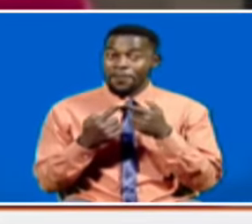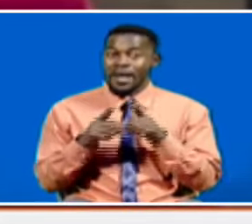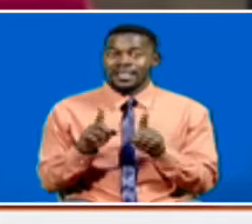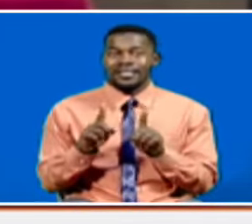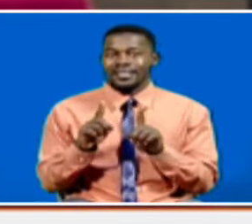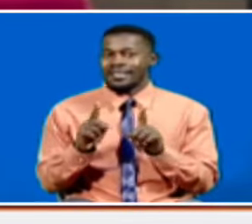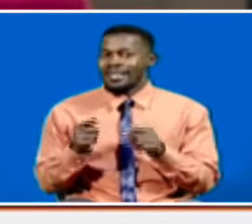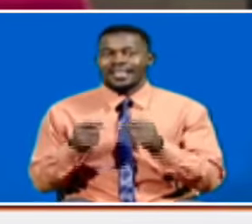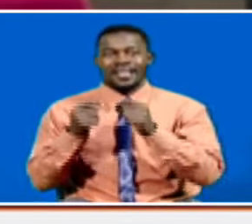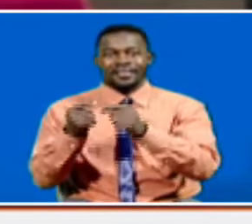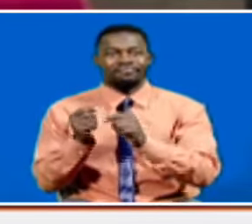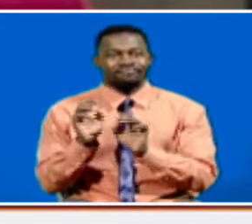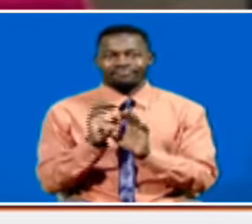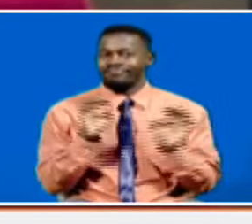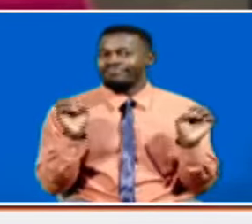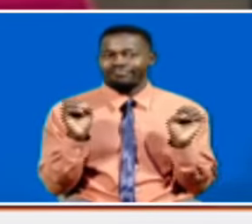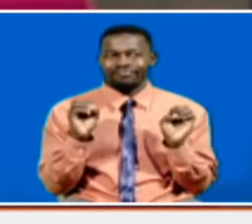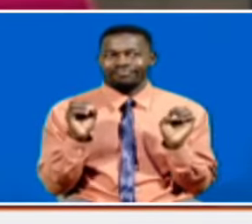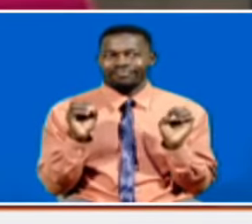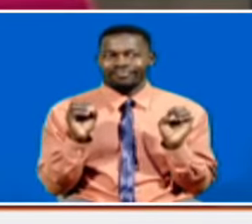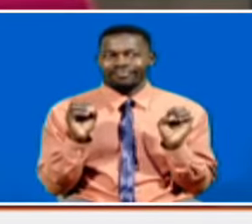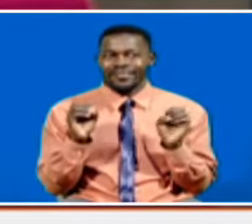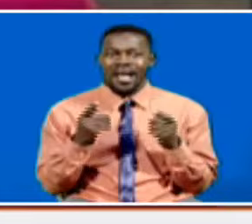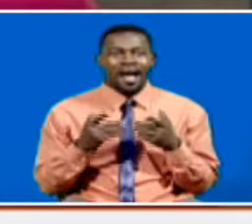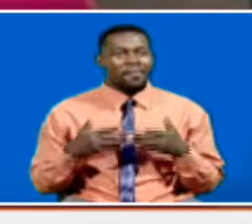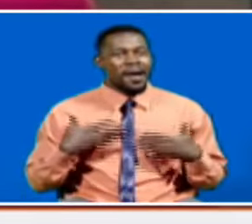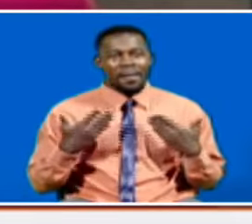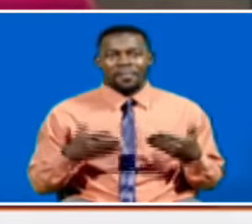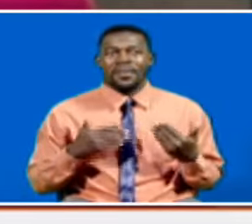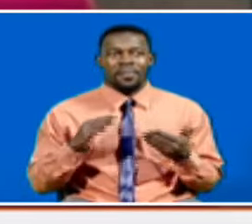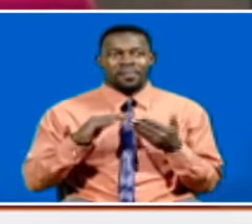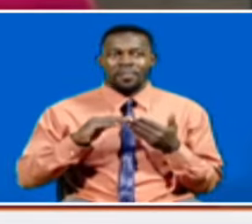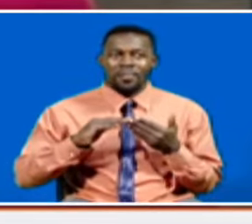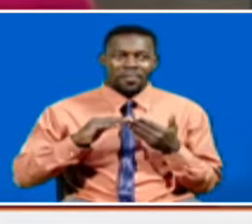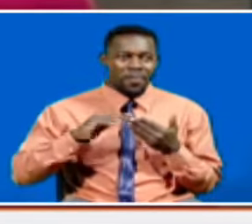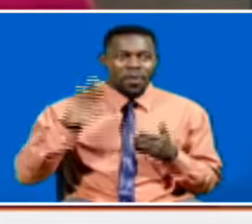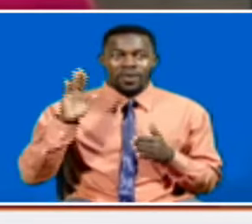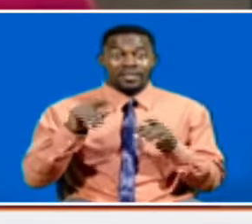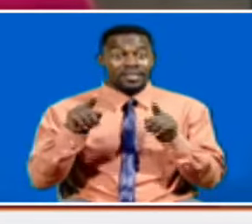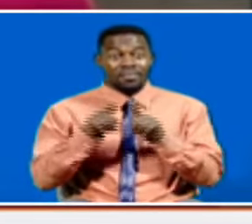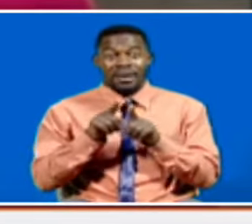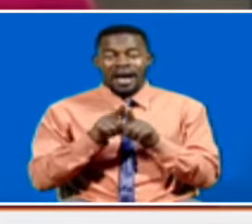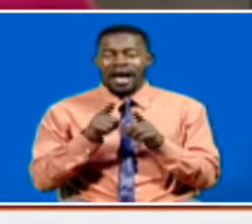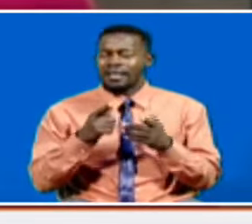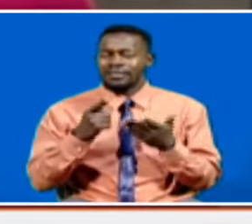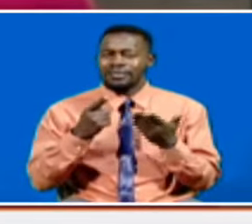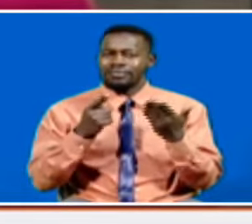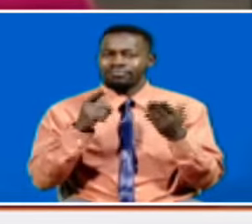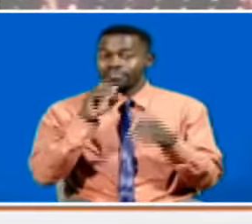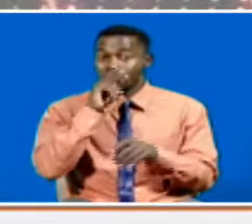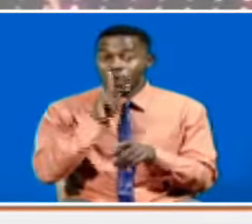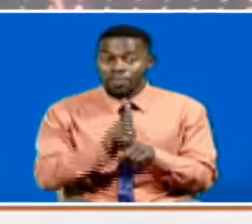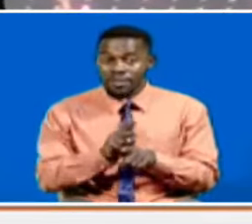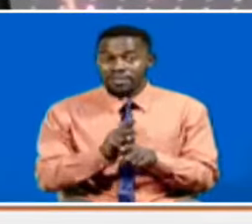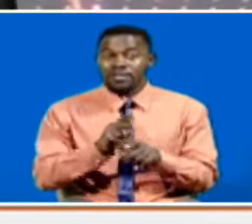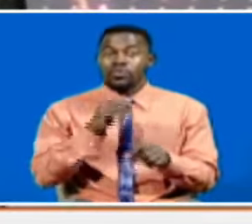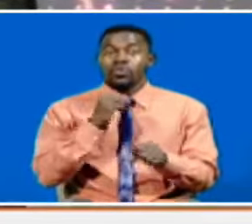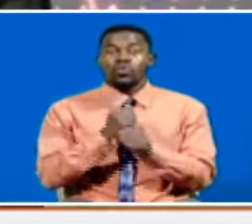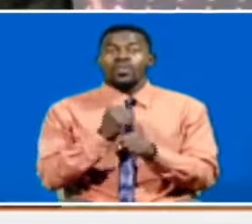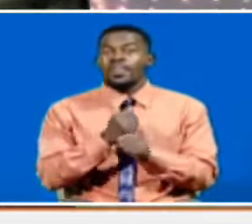this year, God has done wonders to me. I'm so happy, and I'm going to do the best. Maybe next year I'll be